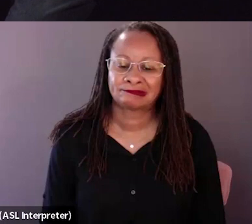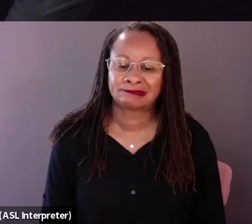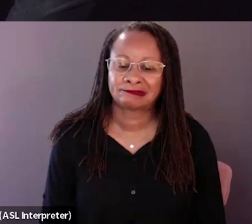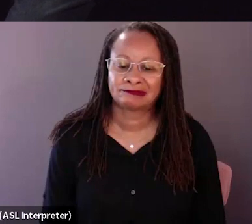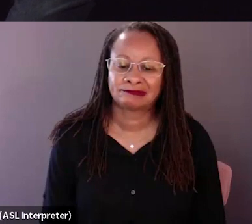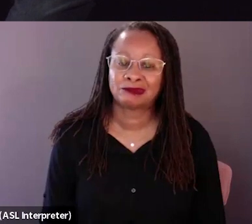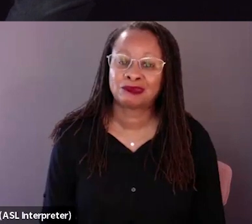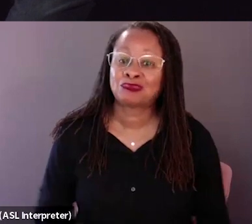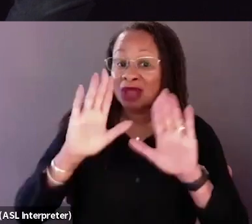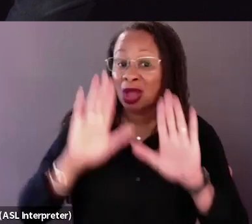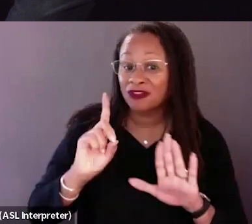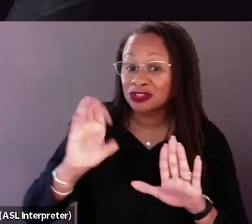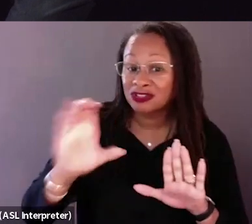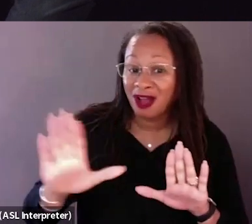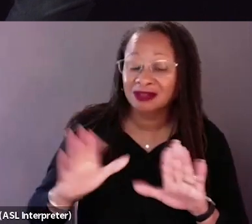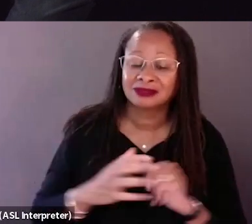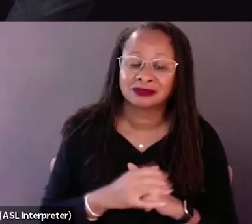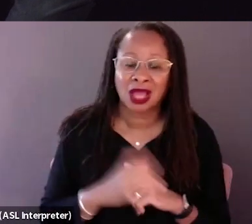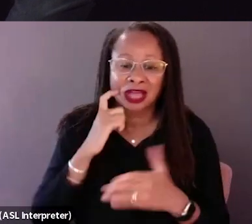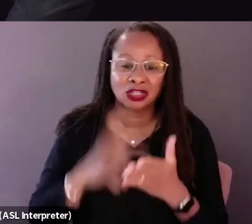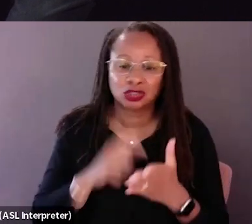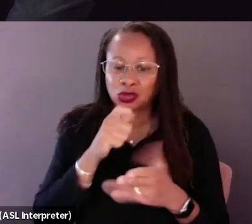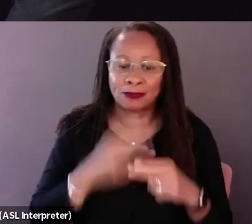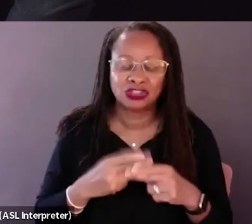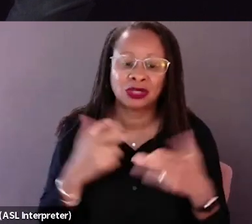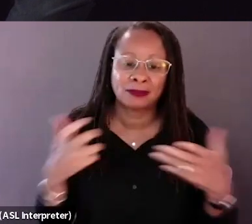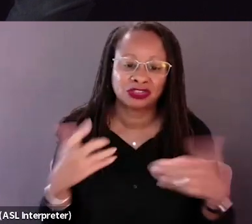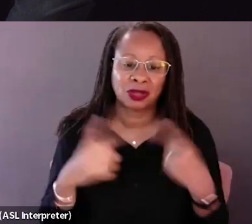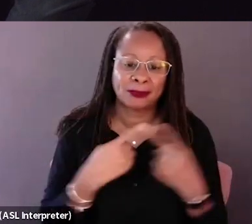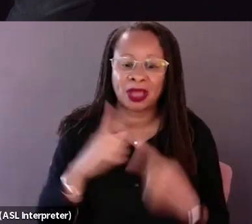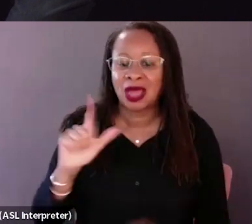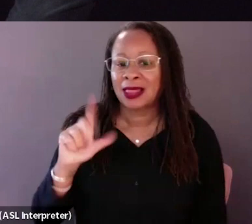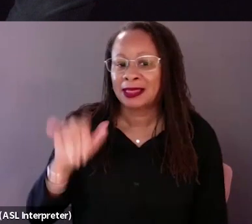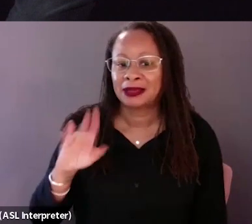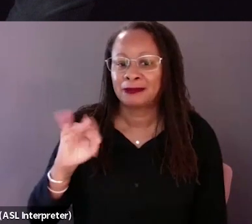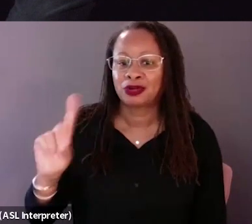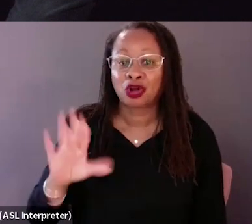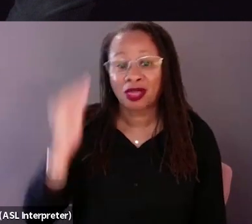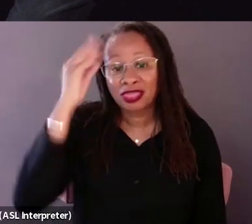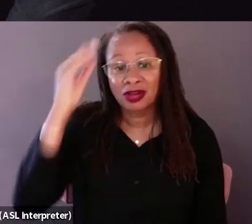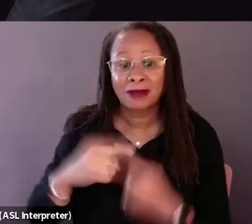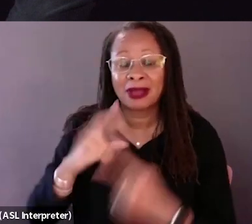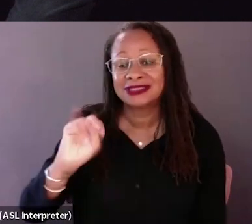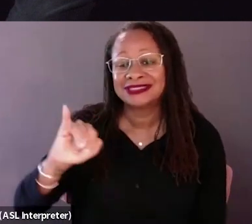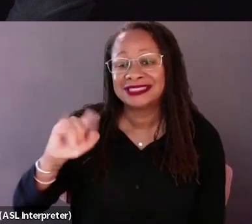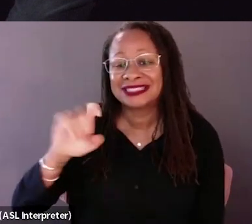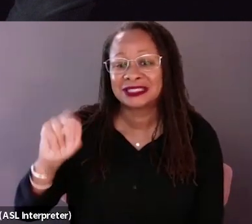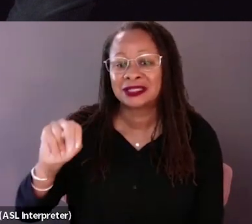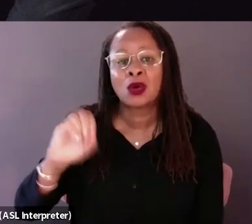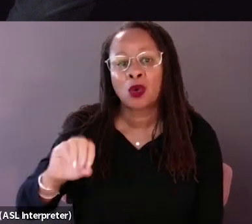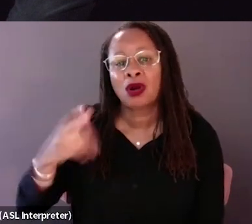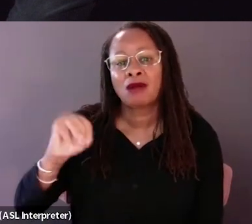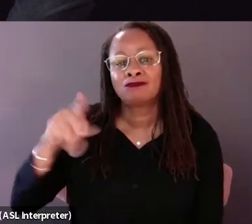A wonderful documentary. I just noticed that you don't mention much about what Lady Bird thought about Nixon or Humphrey, who